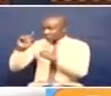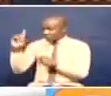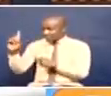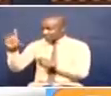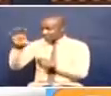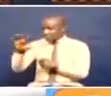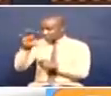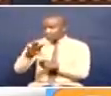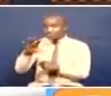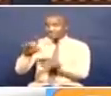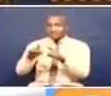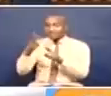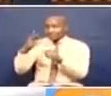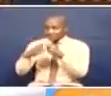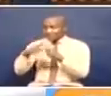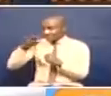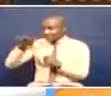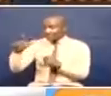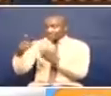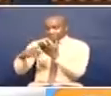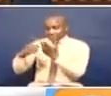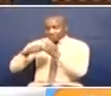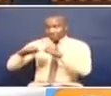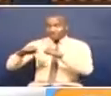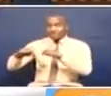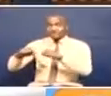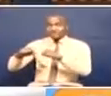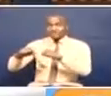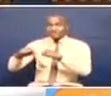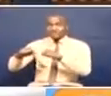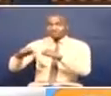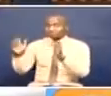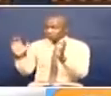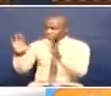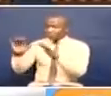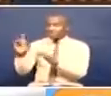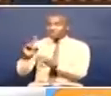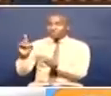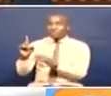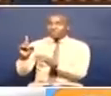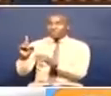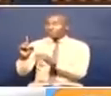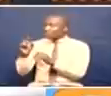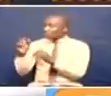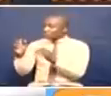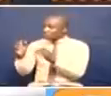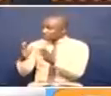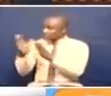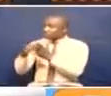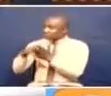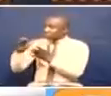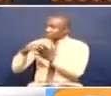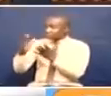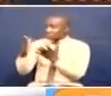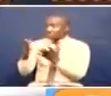constituency and 47 county returning officers trooping to Nairobi by whatever means of transport, carrying in hard